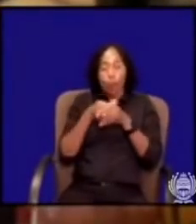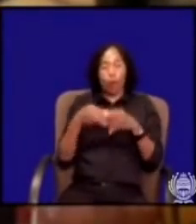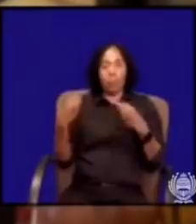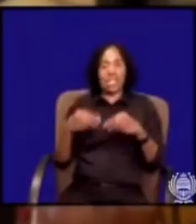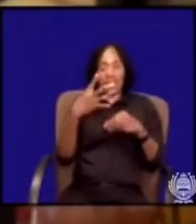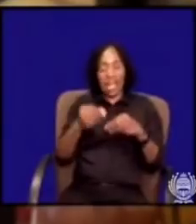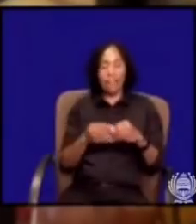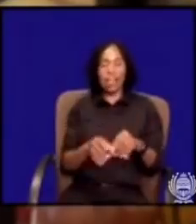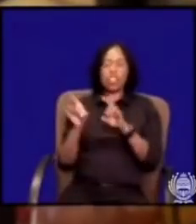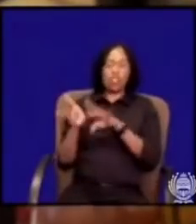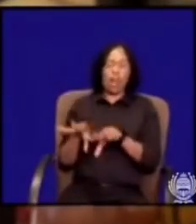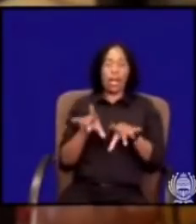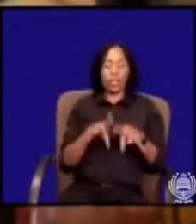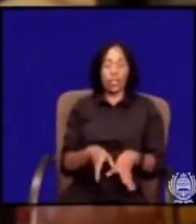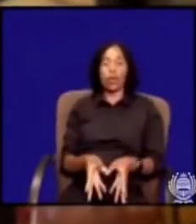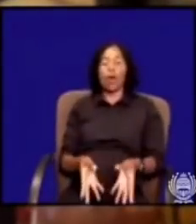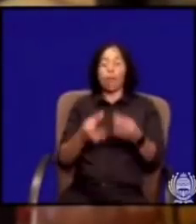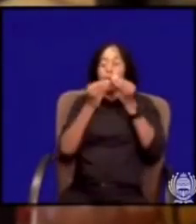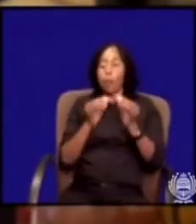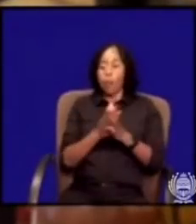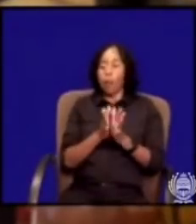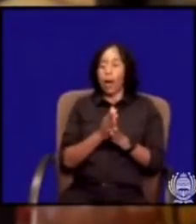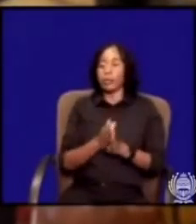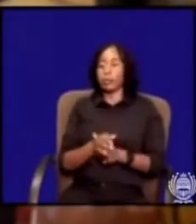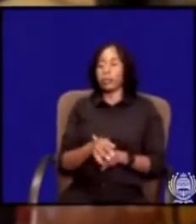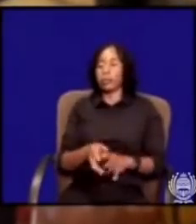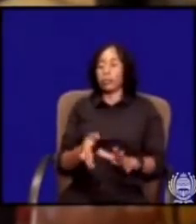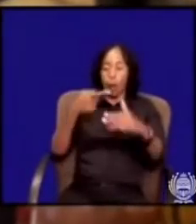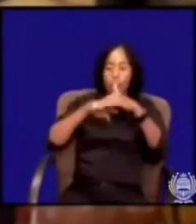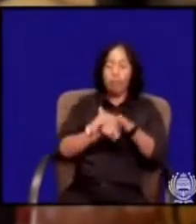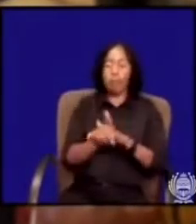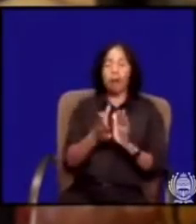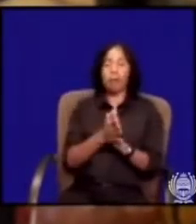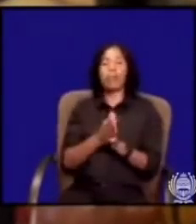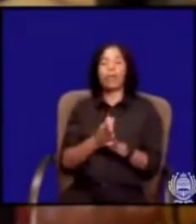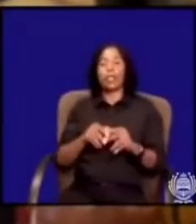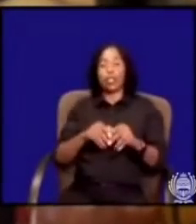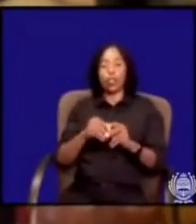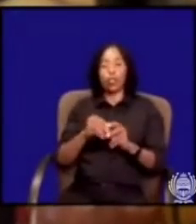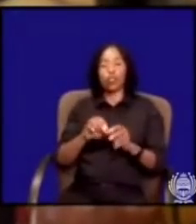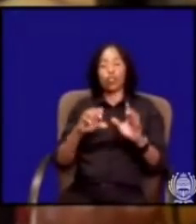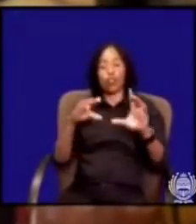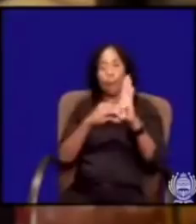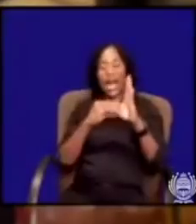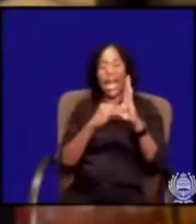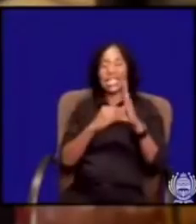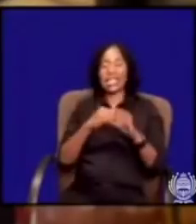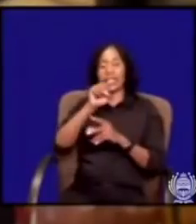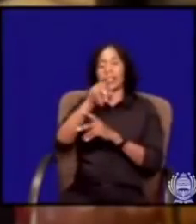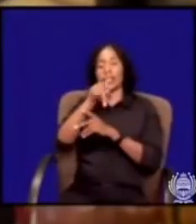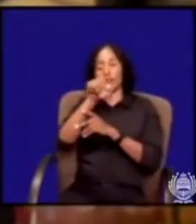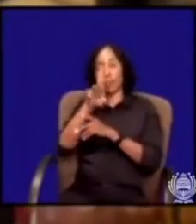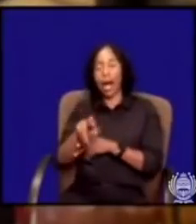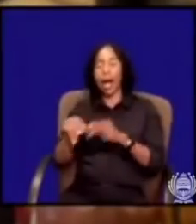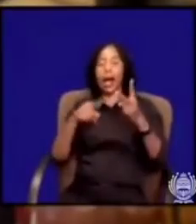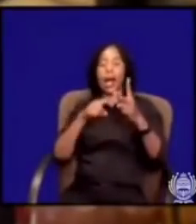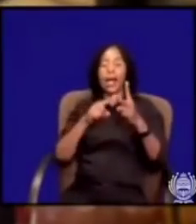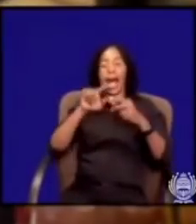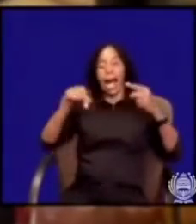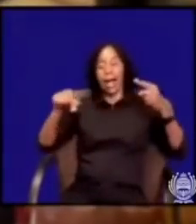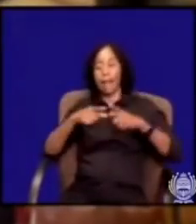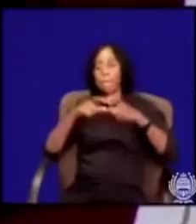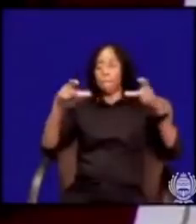and their ideas out into shops like ShopRite, Spar, Fruit and Veg, what type of support will your government provide for these young